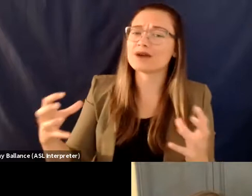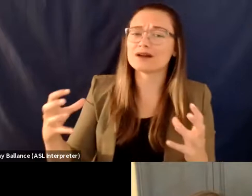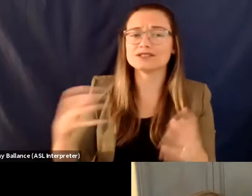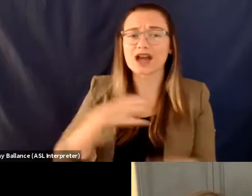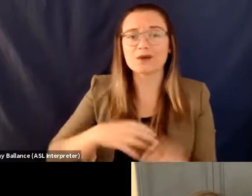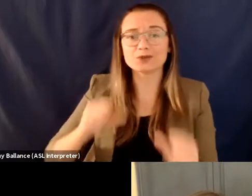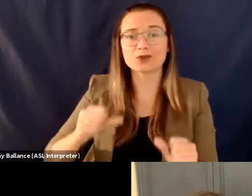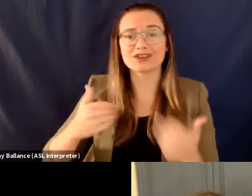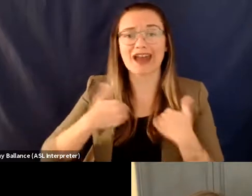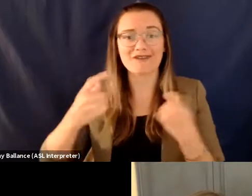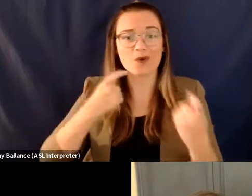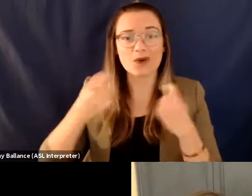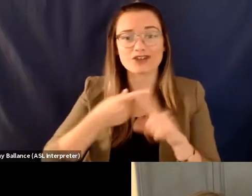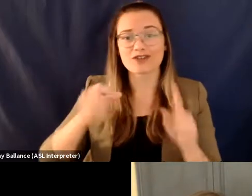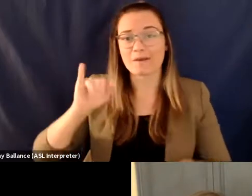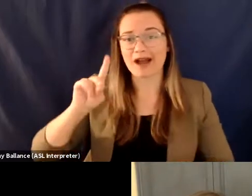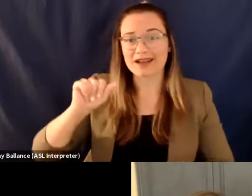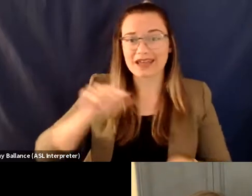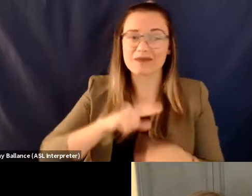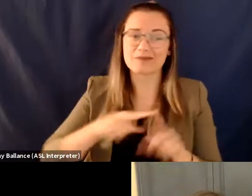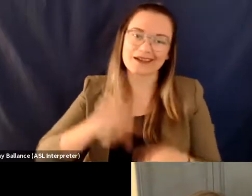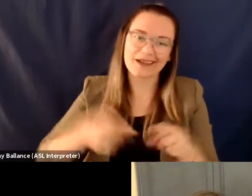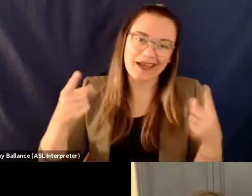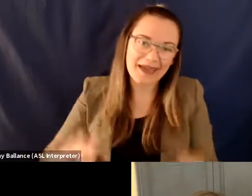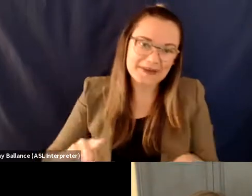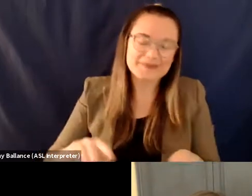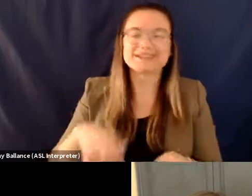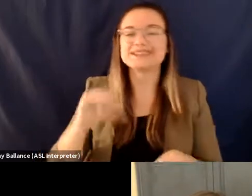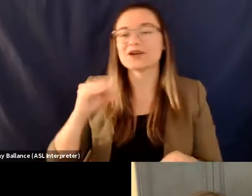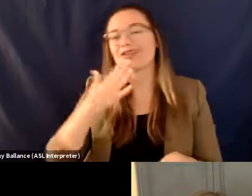questions from the IDA gang, but it ain't happening. Yeah. So thank you so much. Thank you.